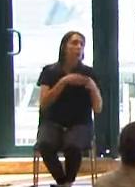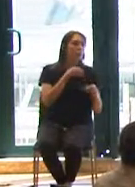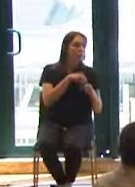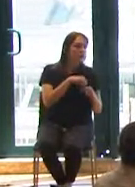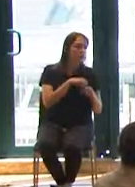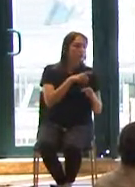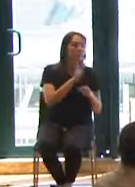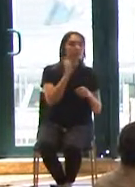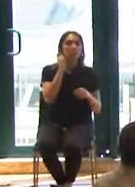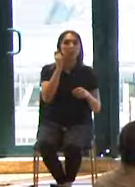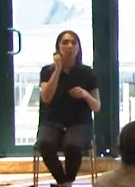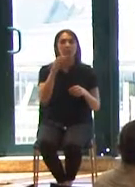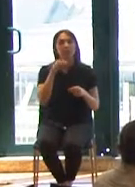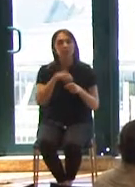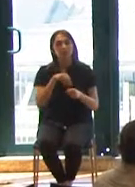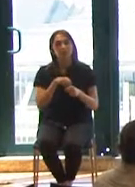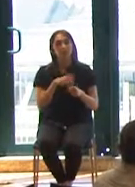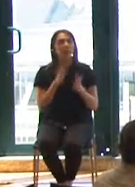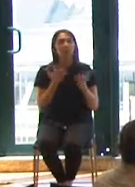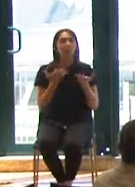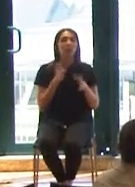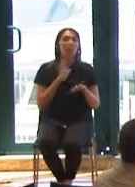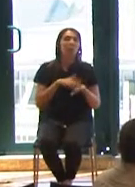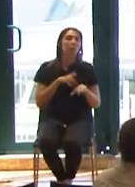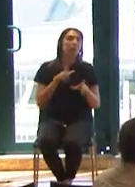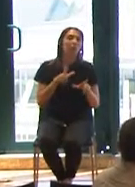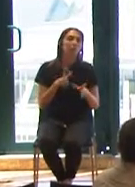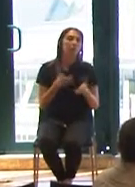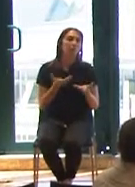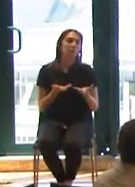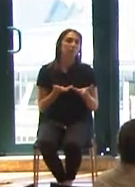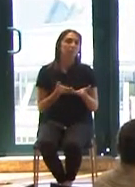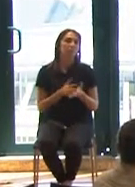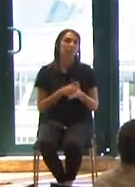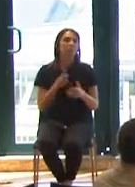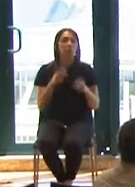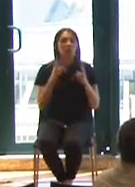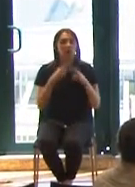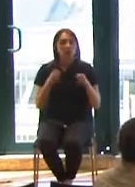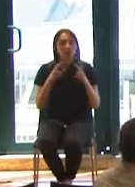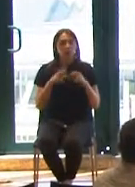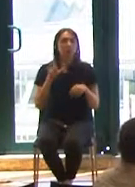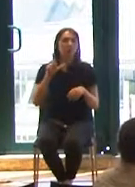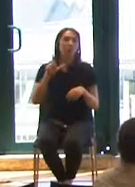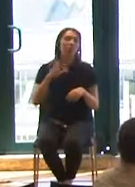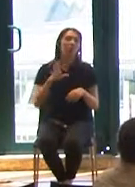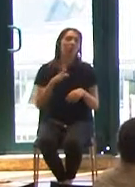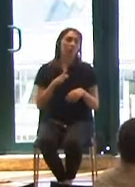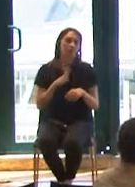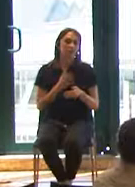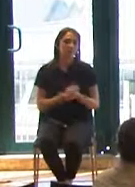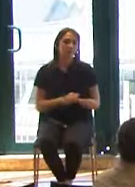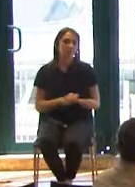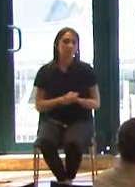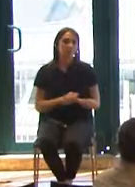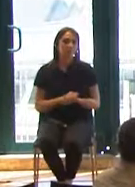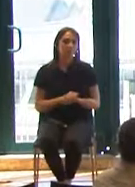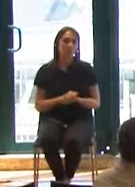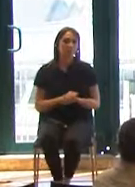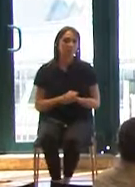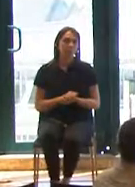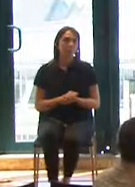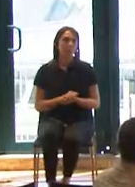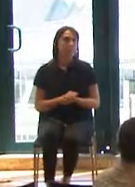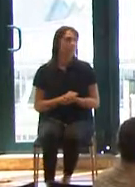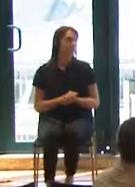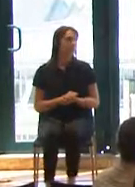protest research for example wrote that that people of color are really under